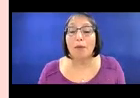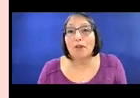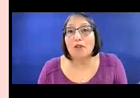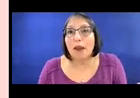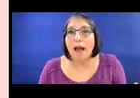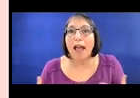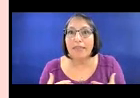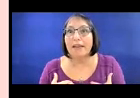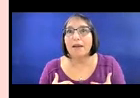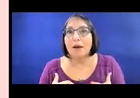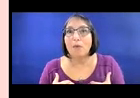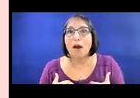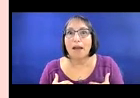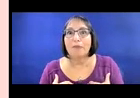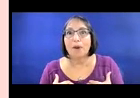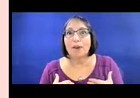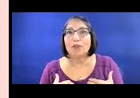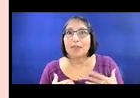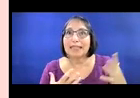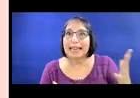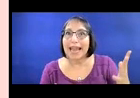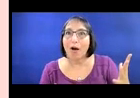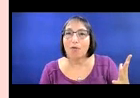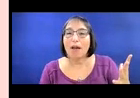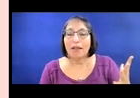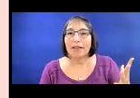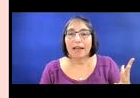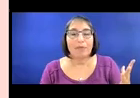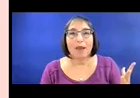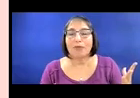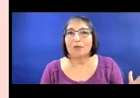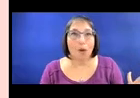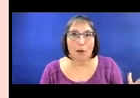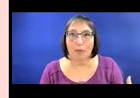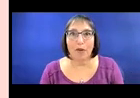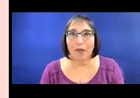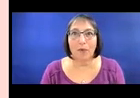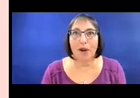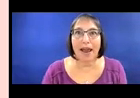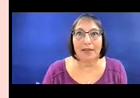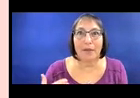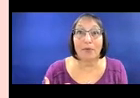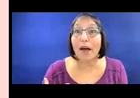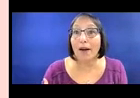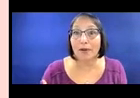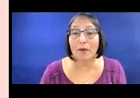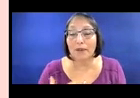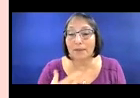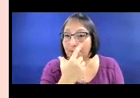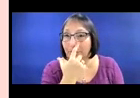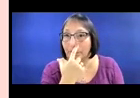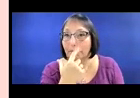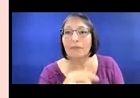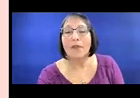incredible, which is great. I think what I've, what my students see now on the landing page is so much better than what I had done prior to COVID.